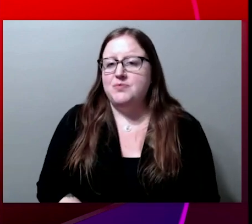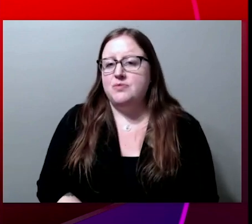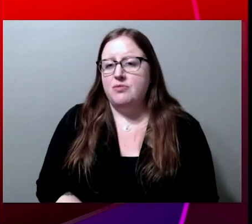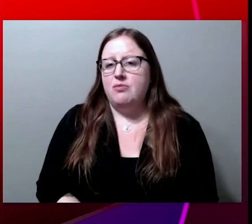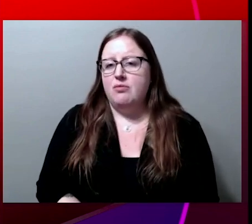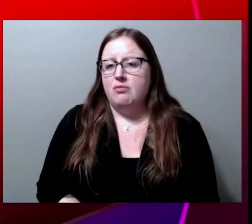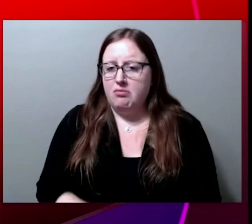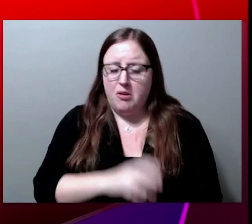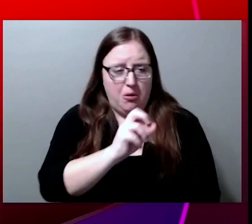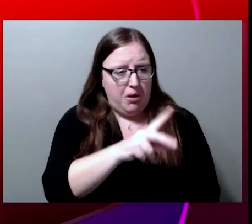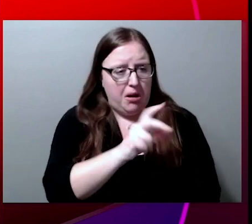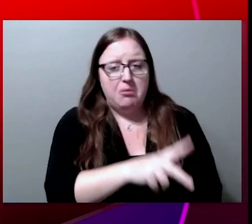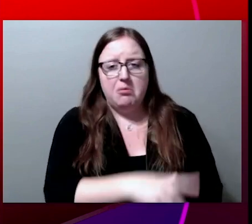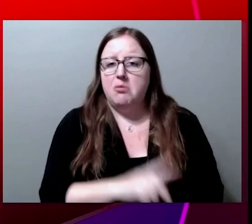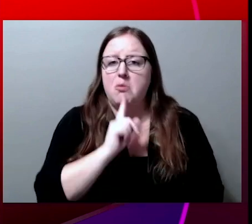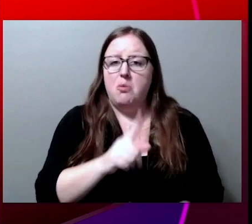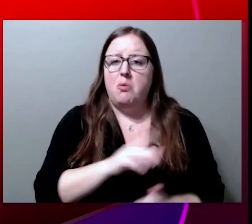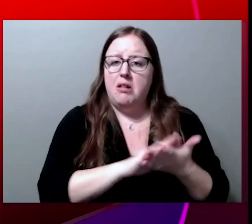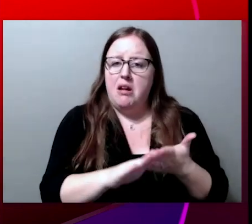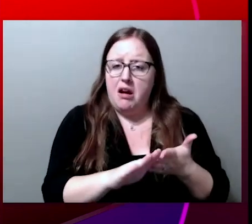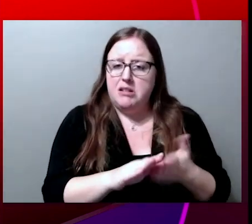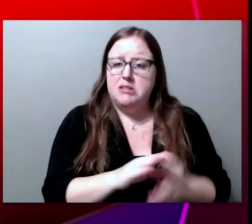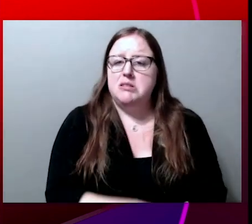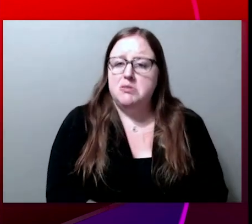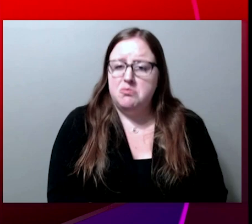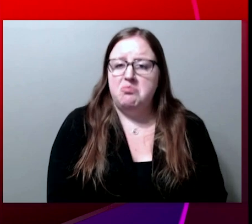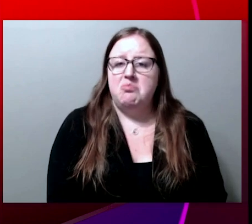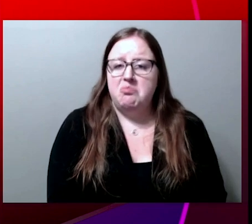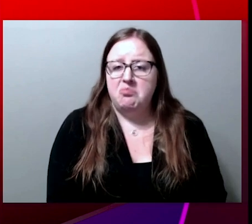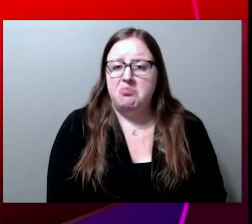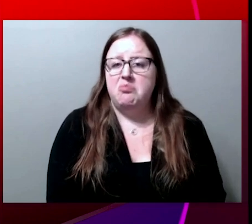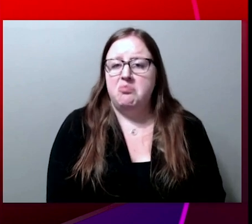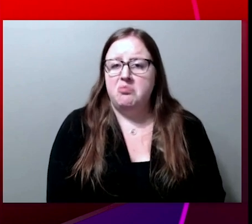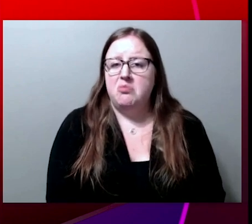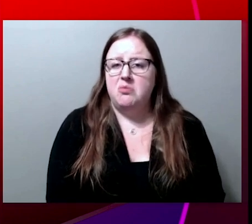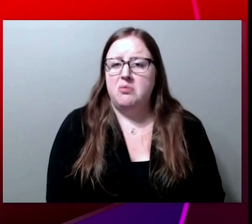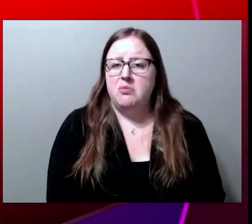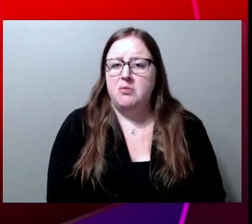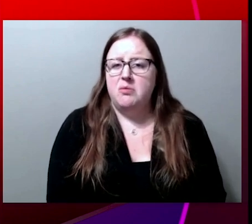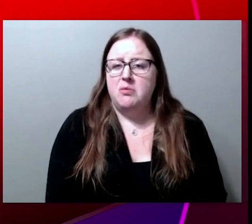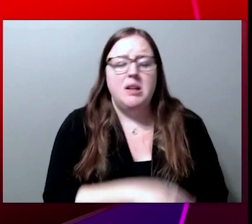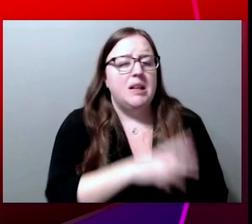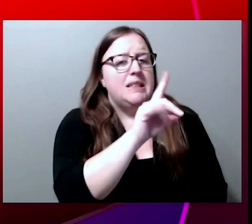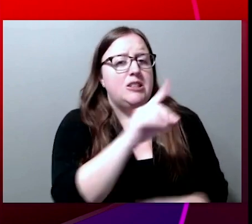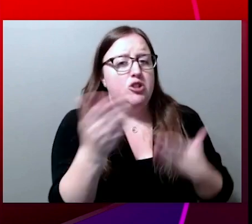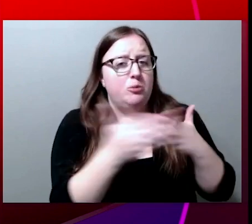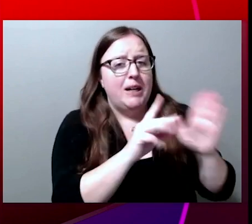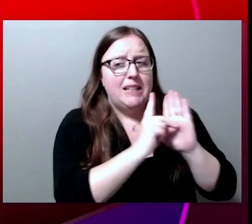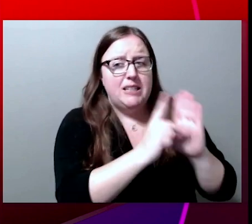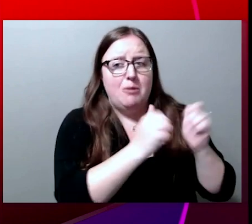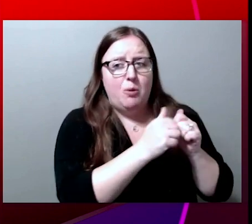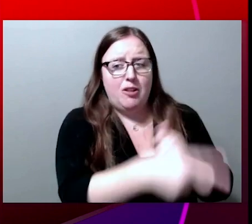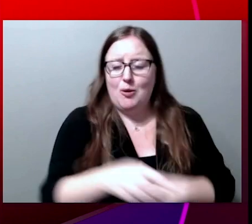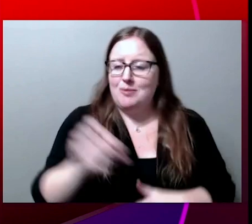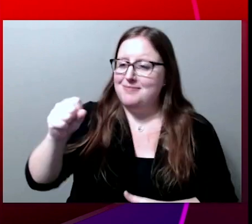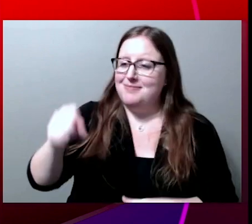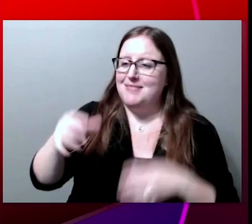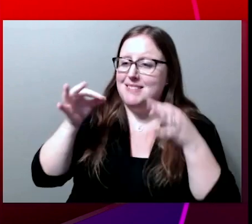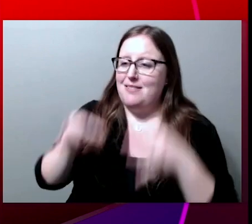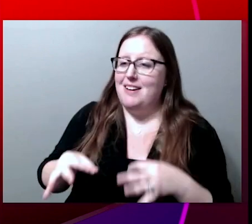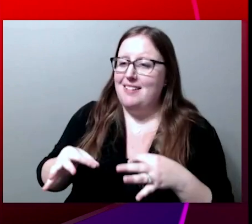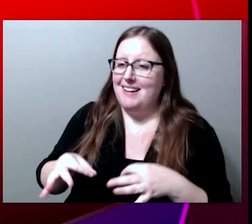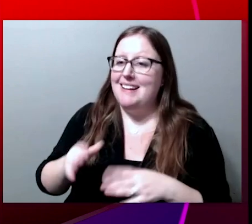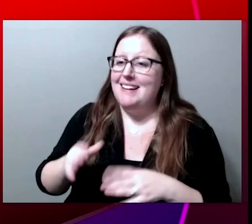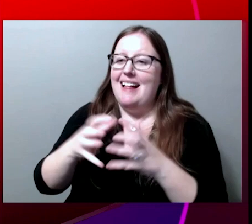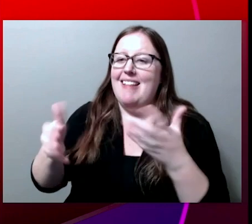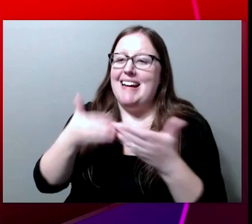Okay. Very nice, very nice. June, did you bring a demo with you? Oh yeah, definitely. I think it's a lot